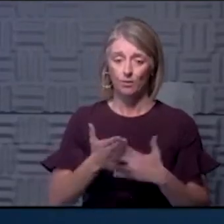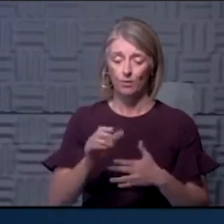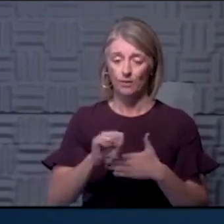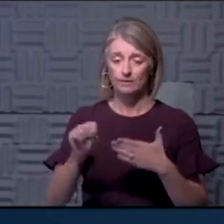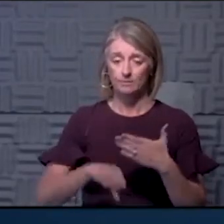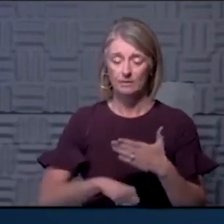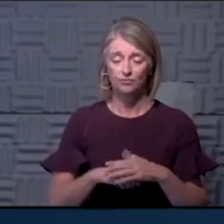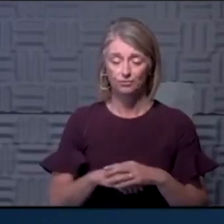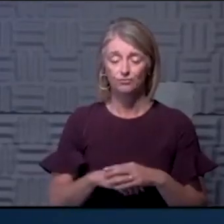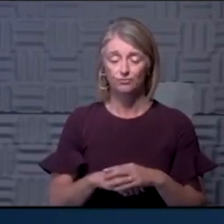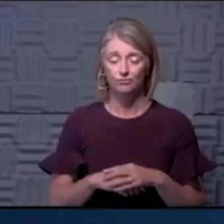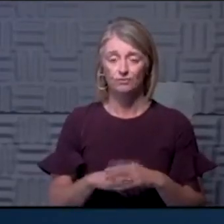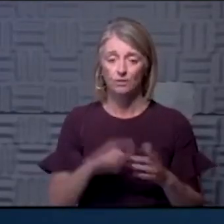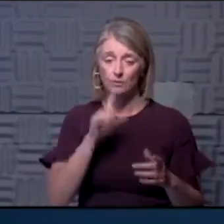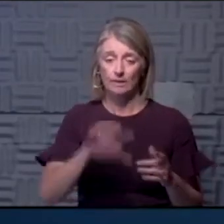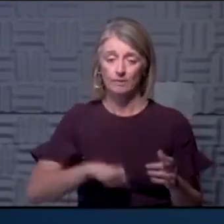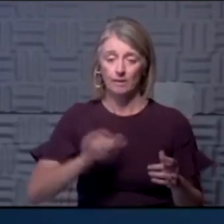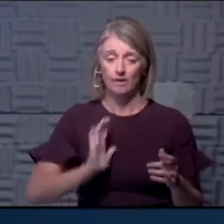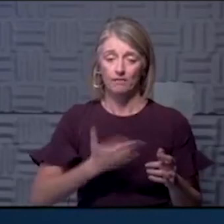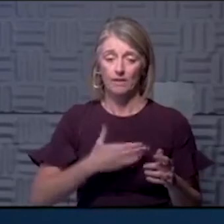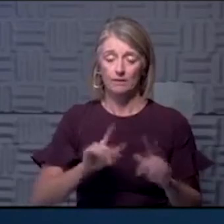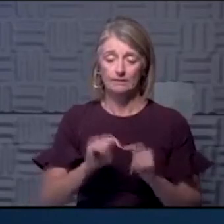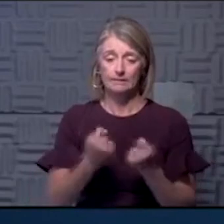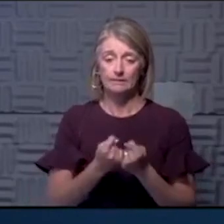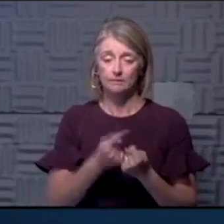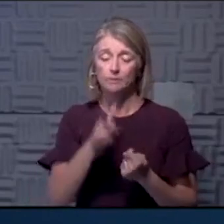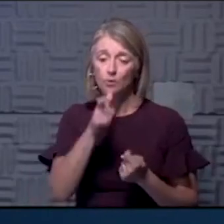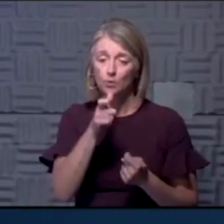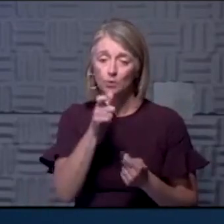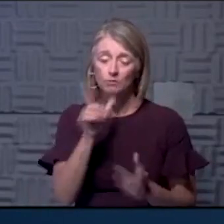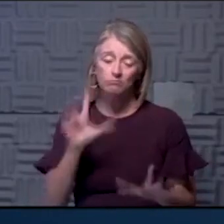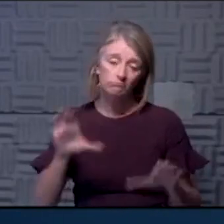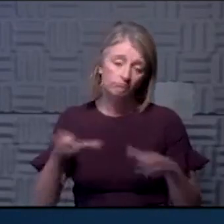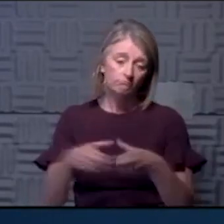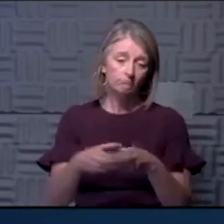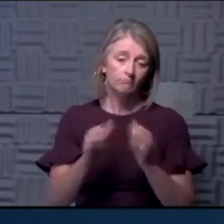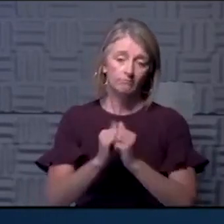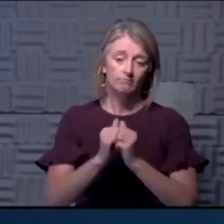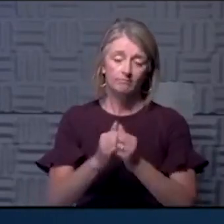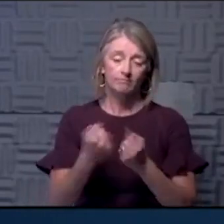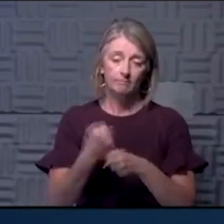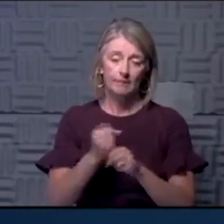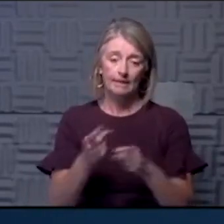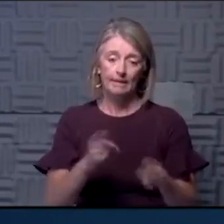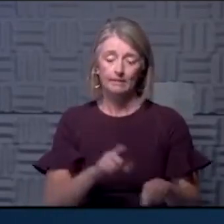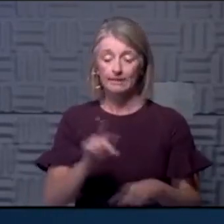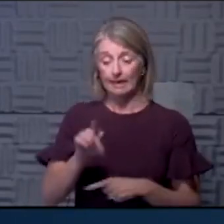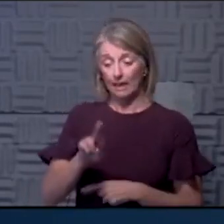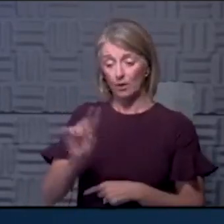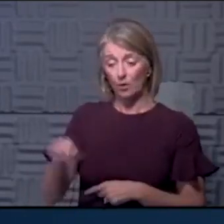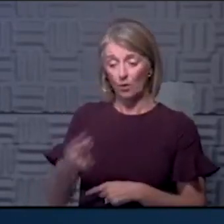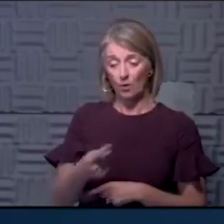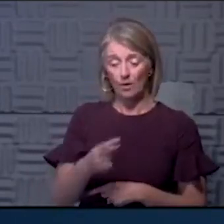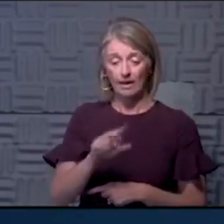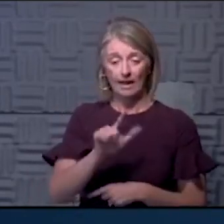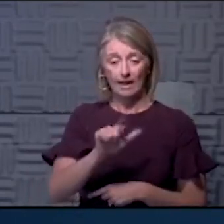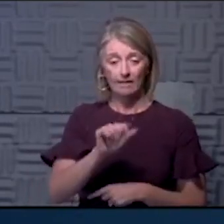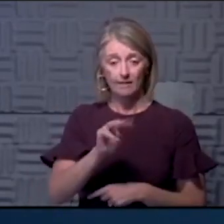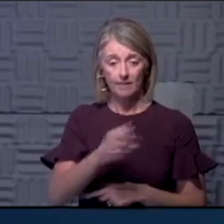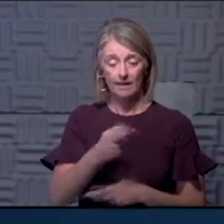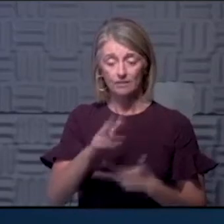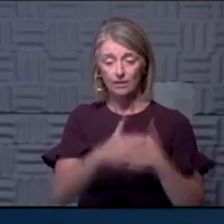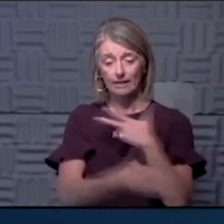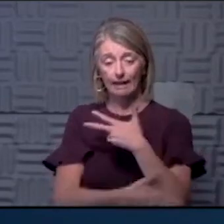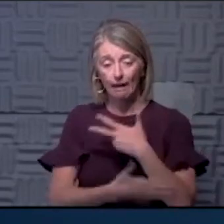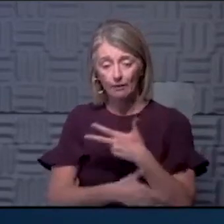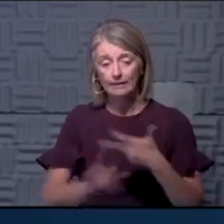semester. And so really, really proud of the team that's all come together to help make that happen. That's not just a KU team, that's an LMH team, that's a county